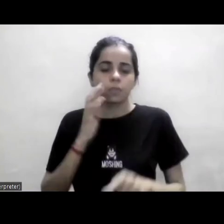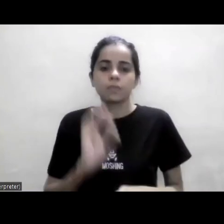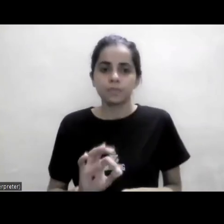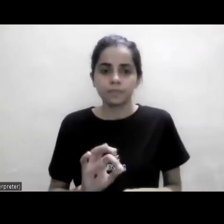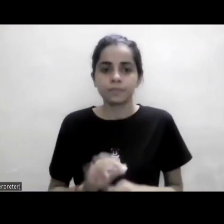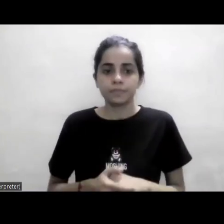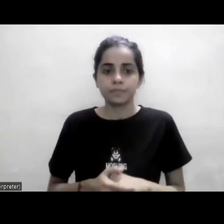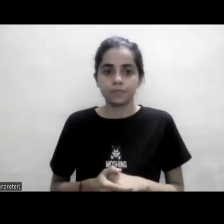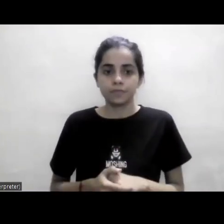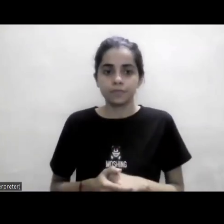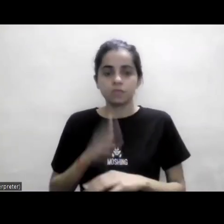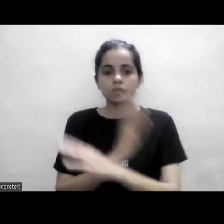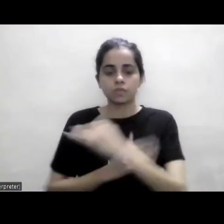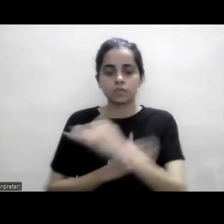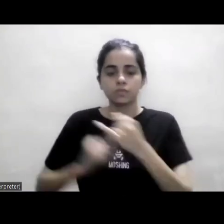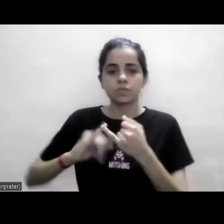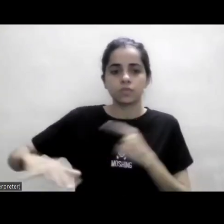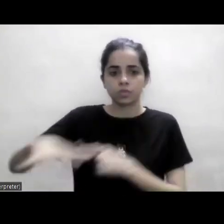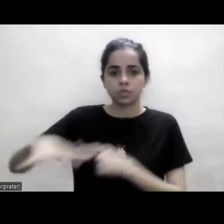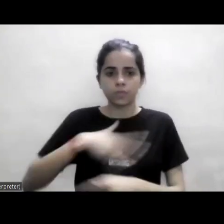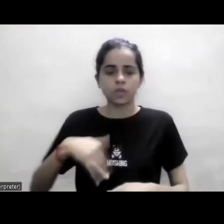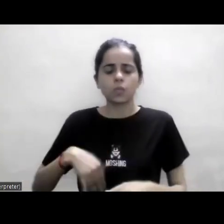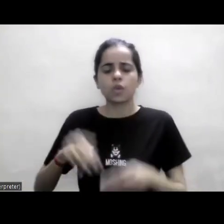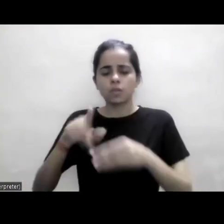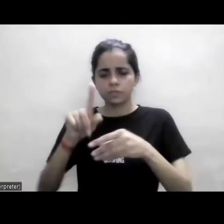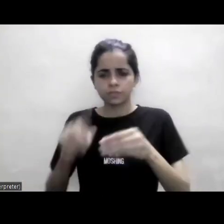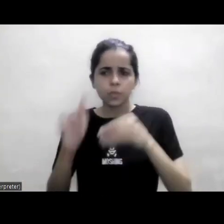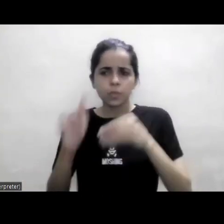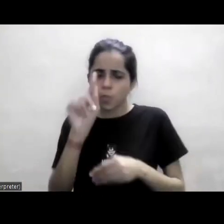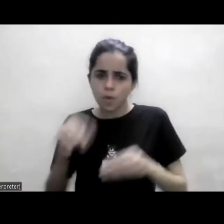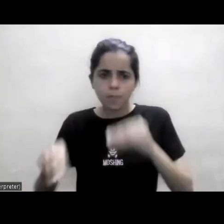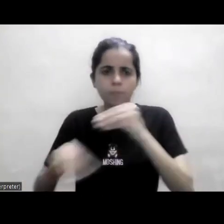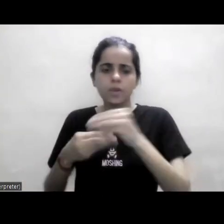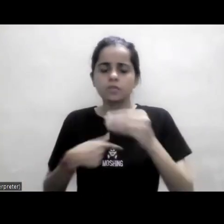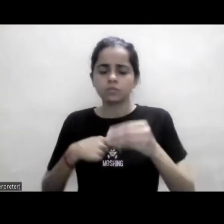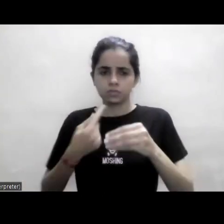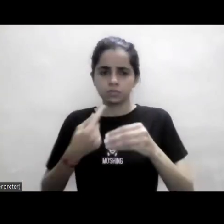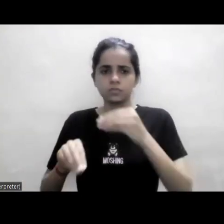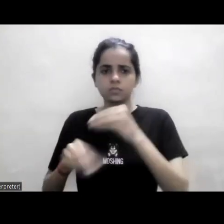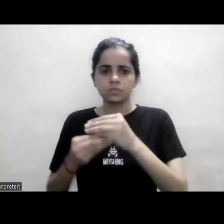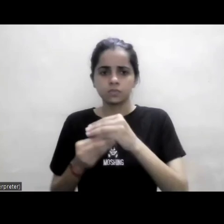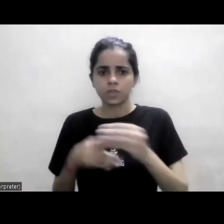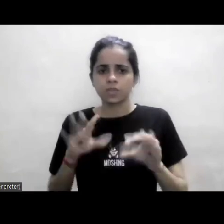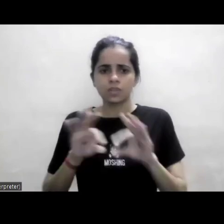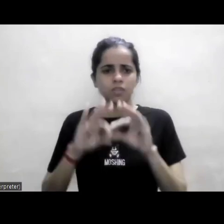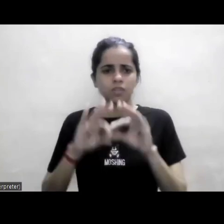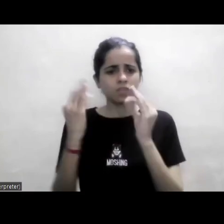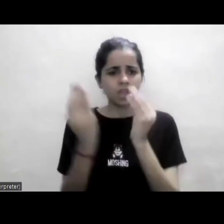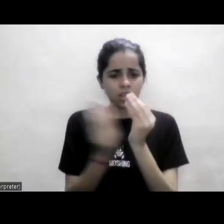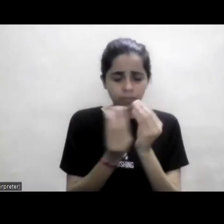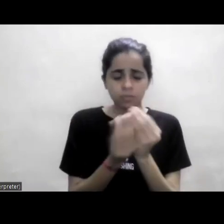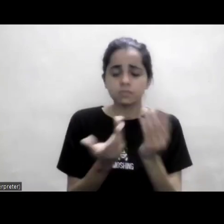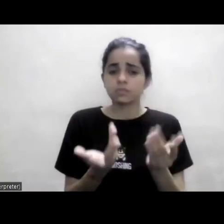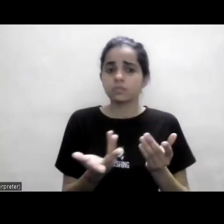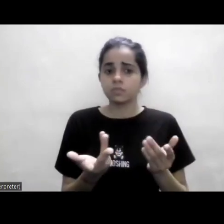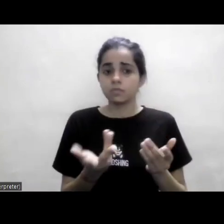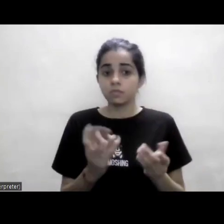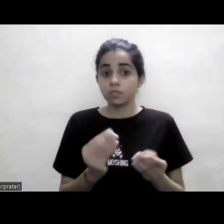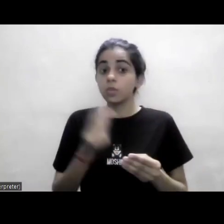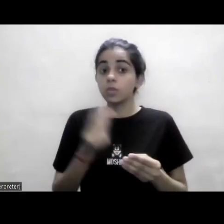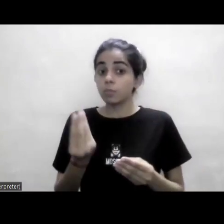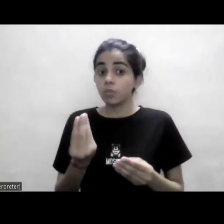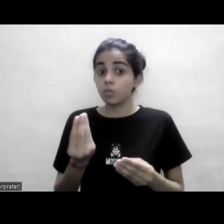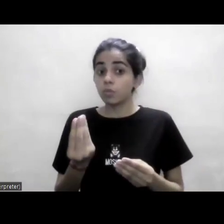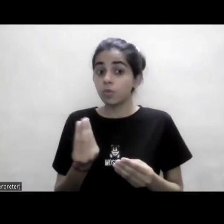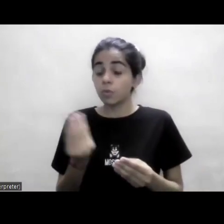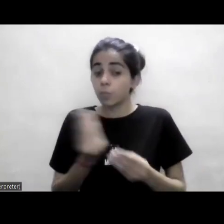same situation. I would like to add to that, Sadhana, not just family. There has to be a